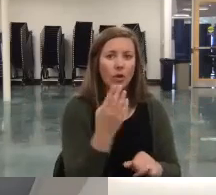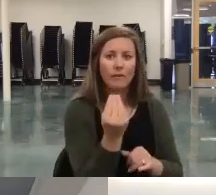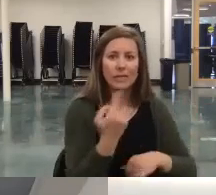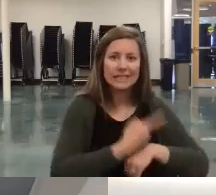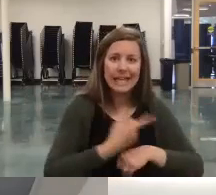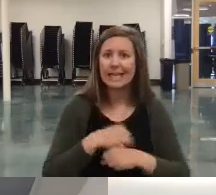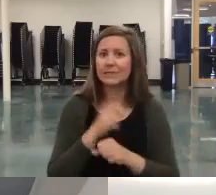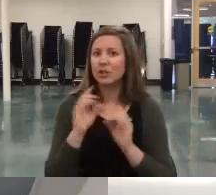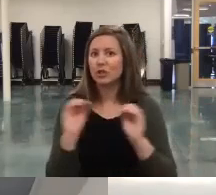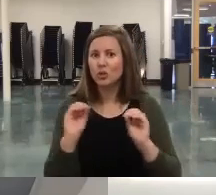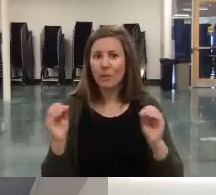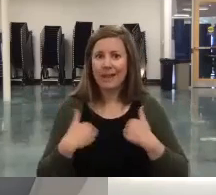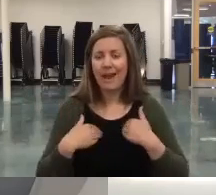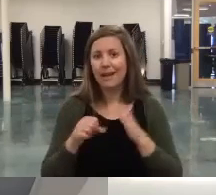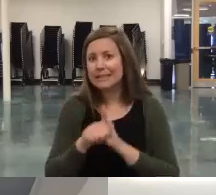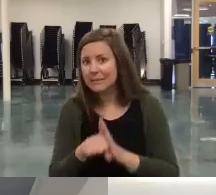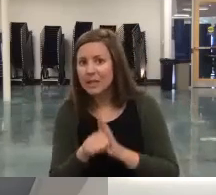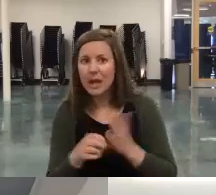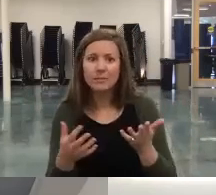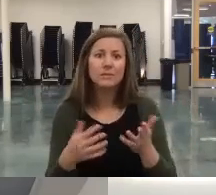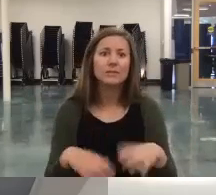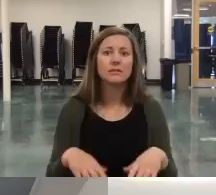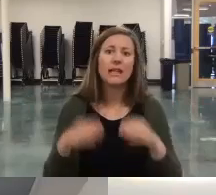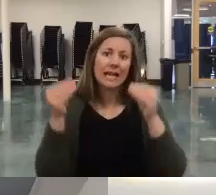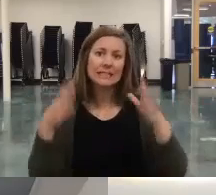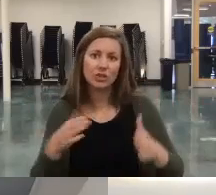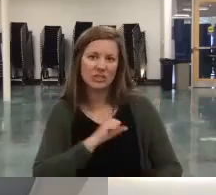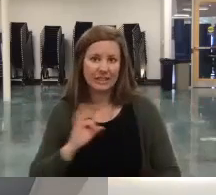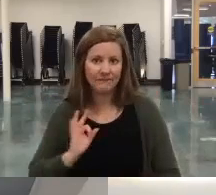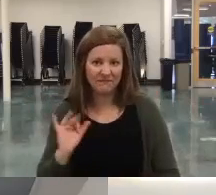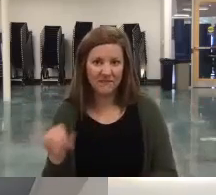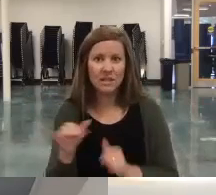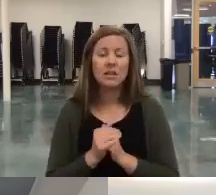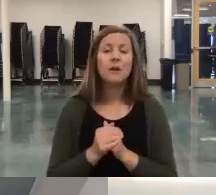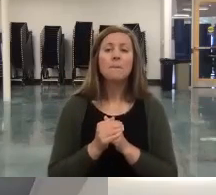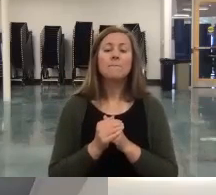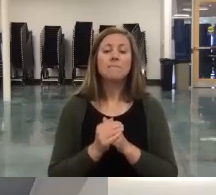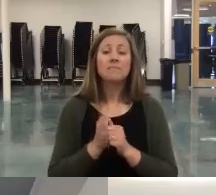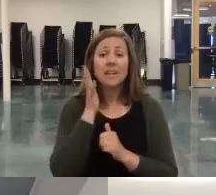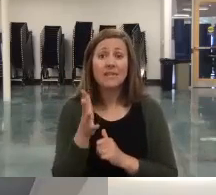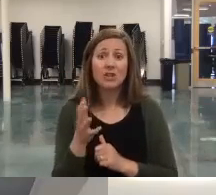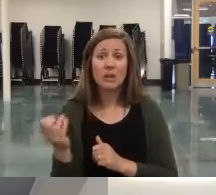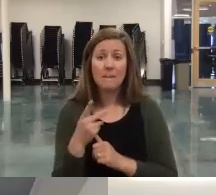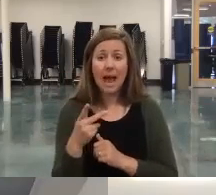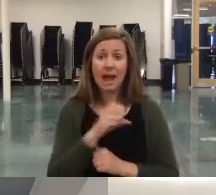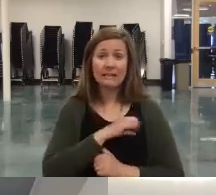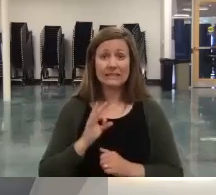showing any signs of illness, and that would be teachers. And then we eventually came back full